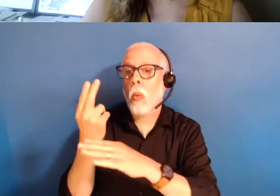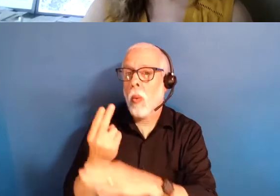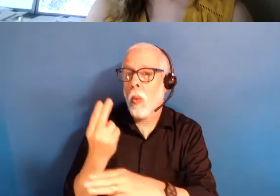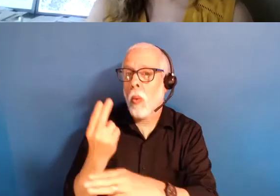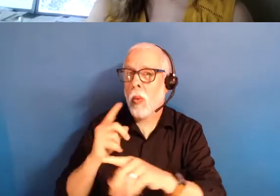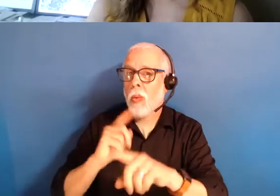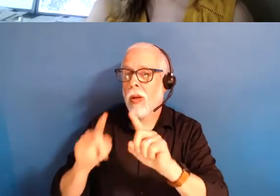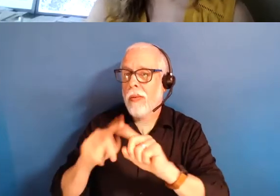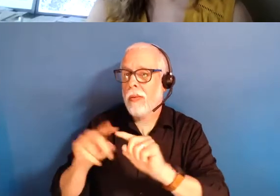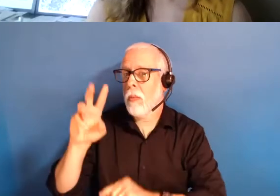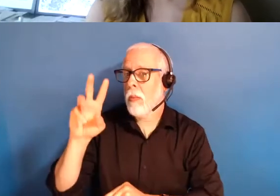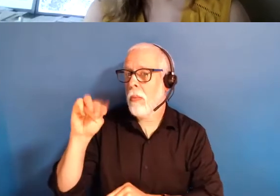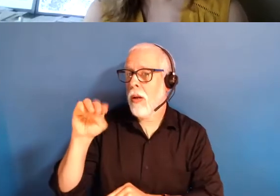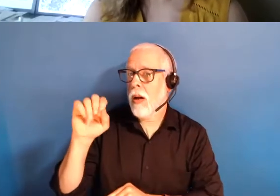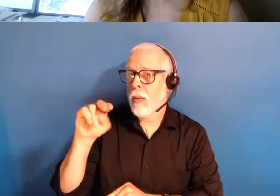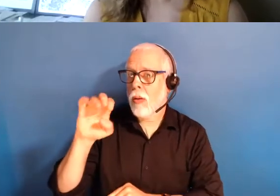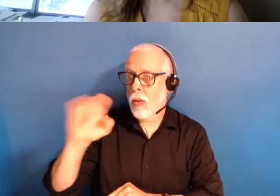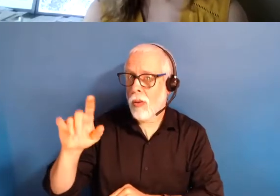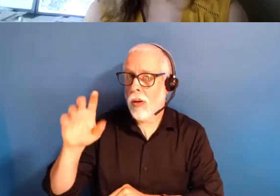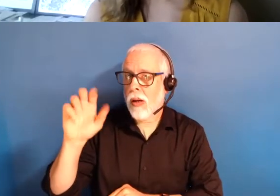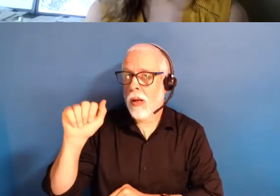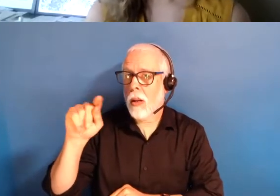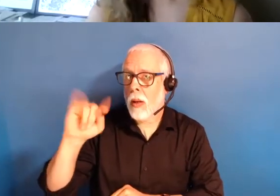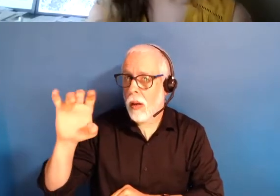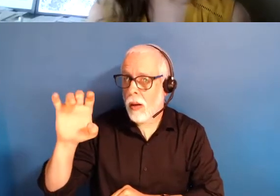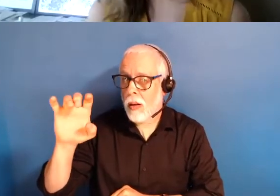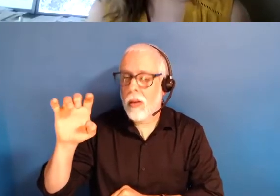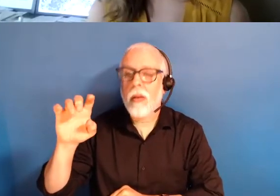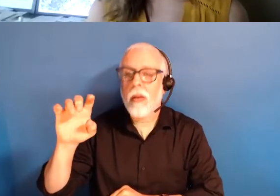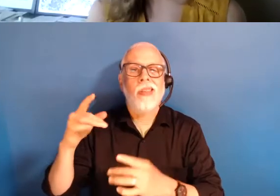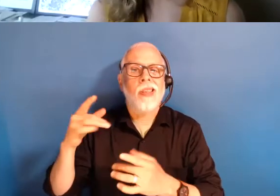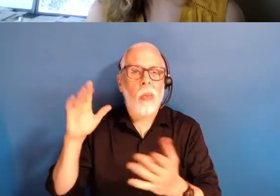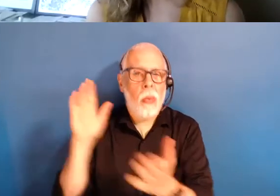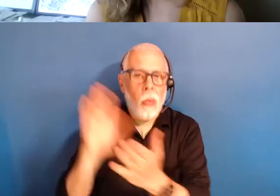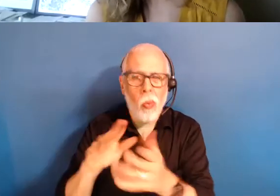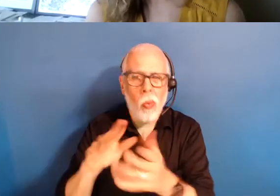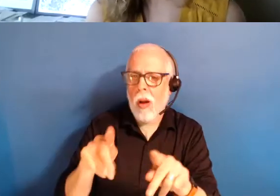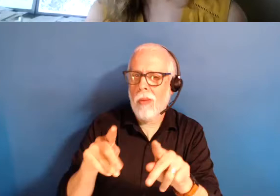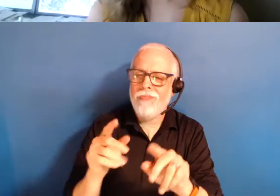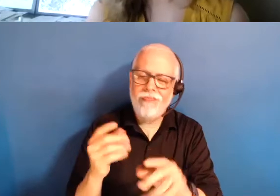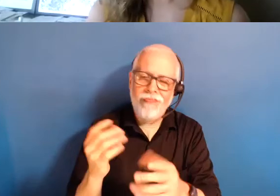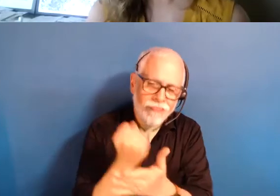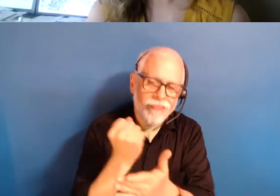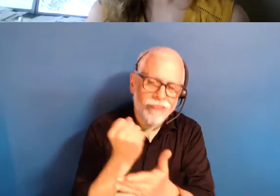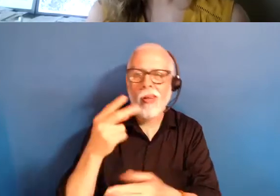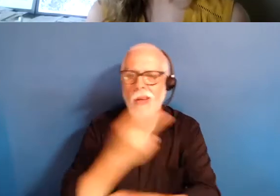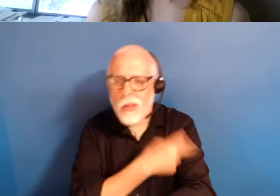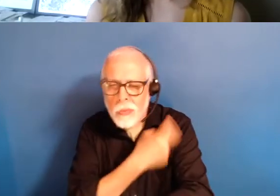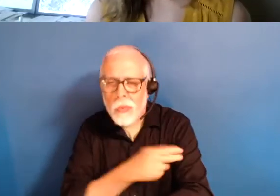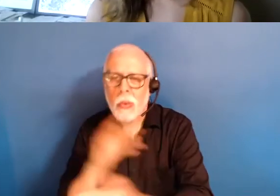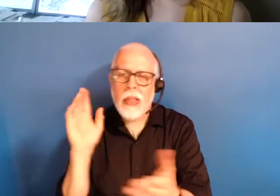different monoclonal antibodies help to reduce the chance that you wind up in the hospital and are severely